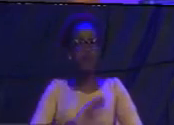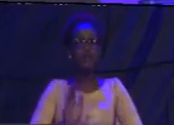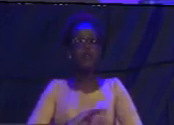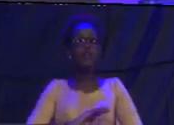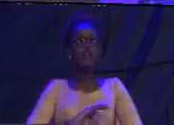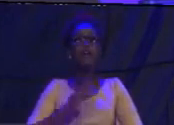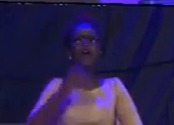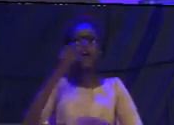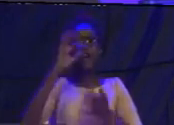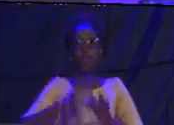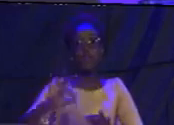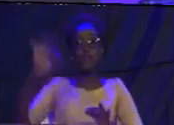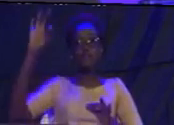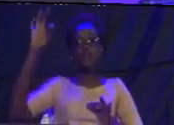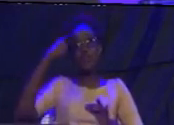him,